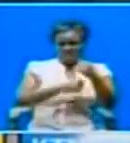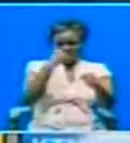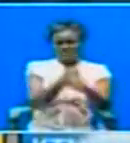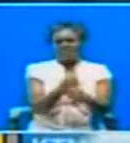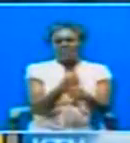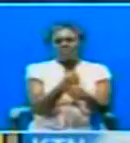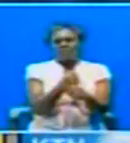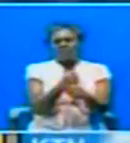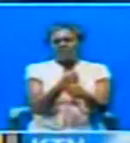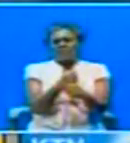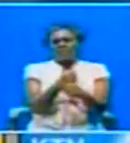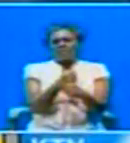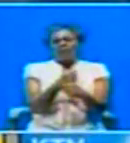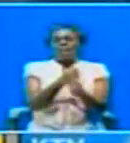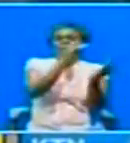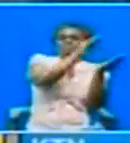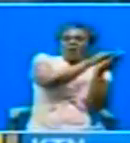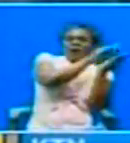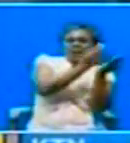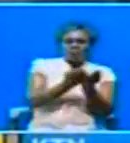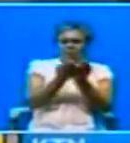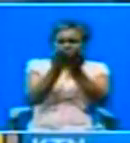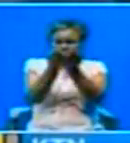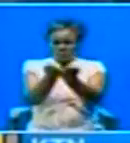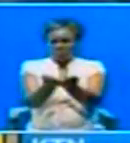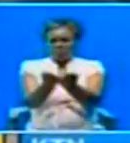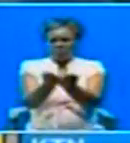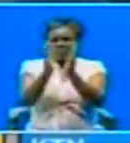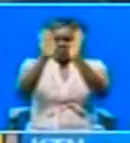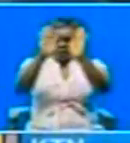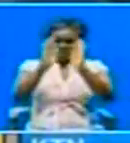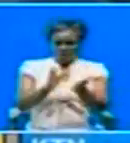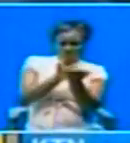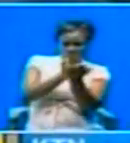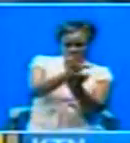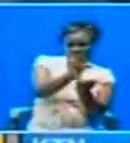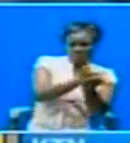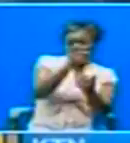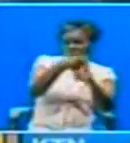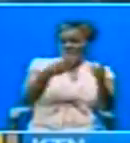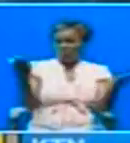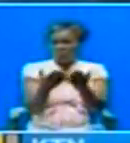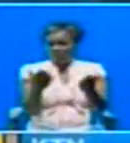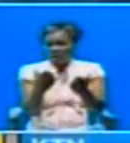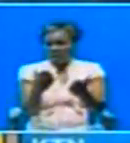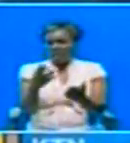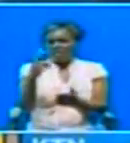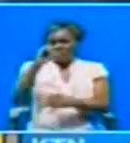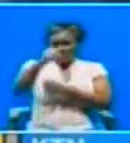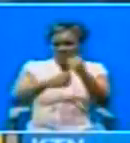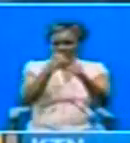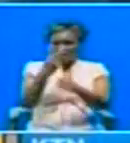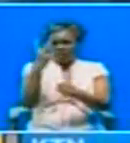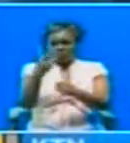shillings. For the bank, I think it provides us with a core funding from a tier two capital